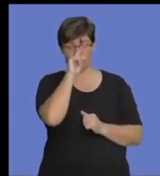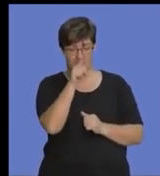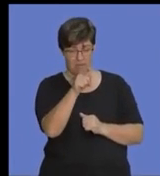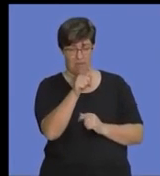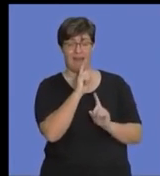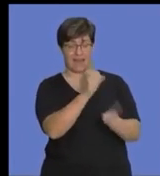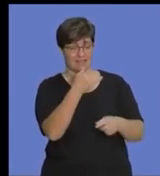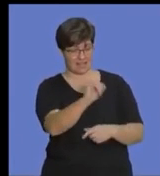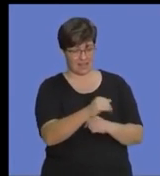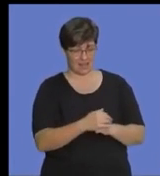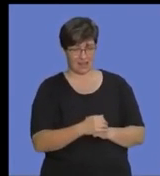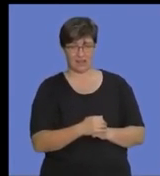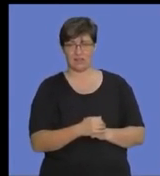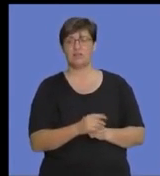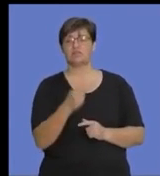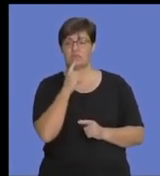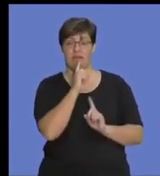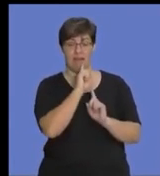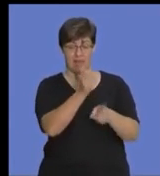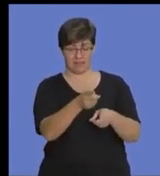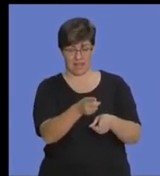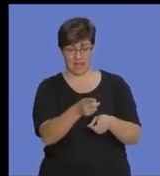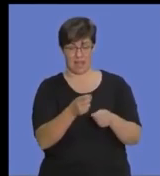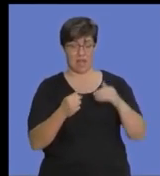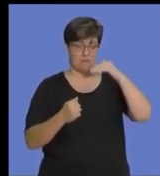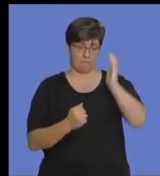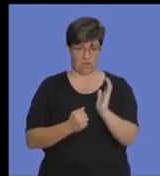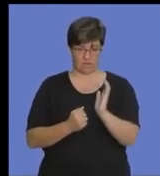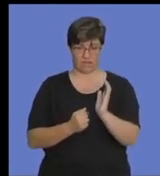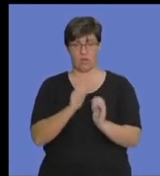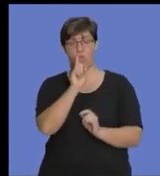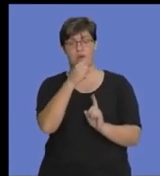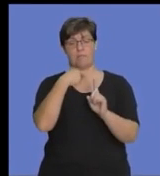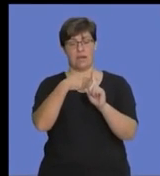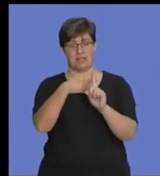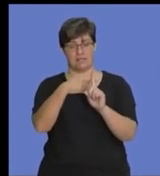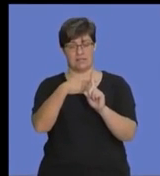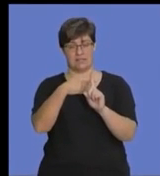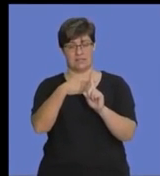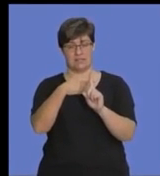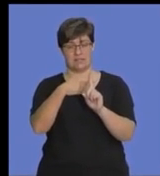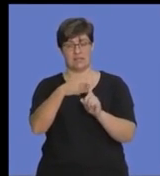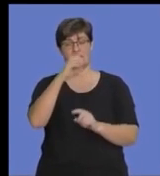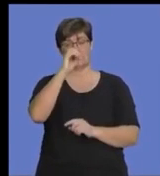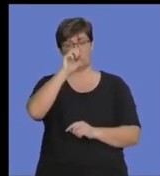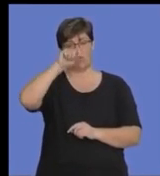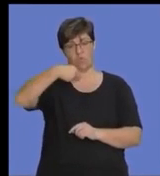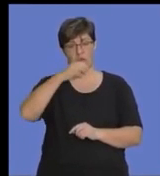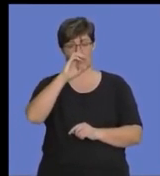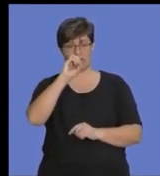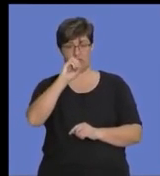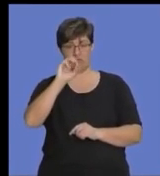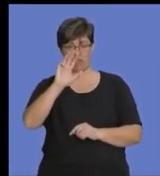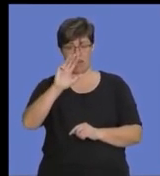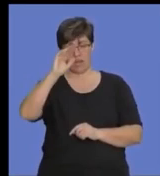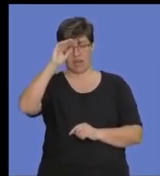calculator, remember that's still my answer. So I'm just going to say answer, open bracket, 1 plus